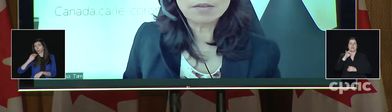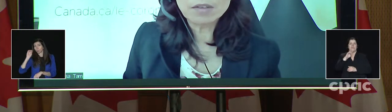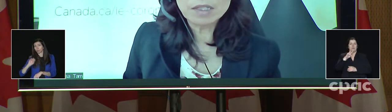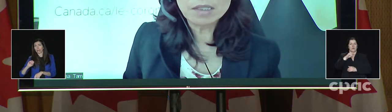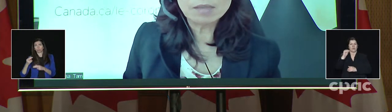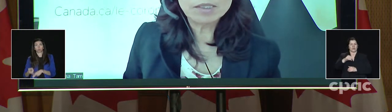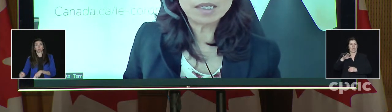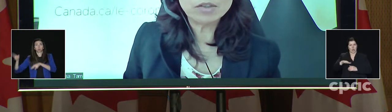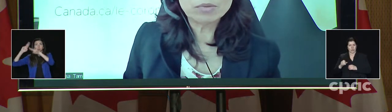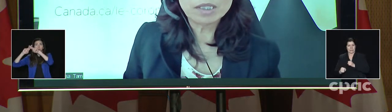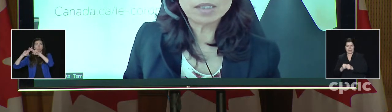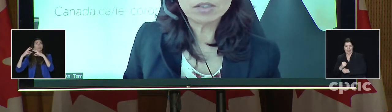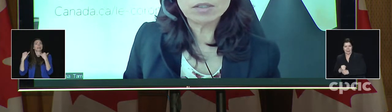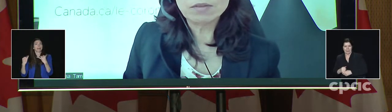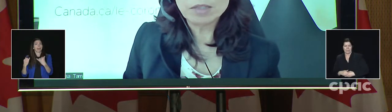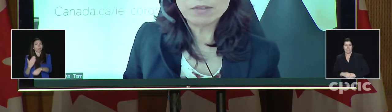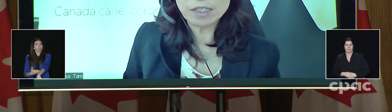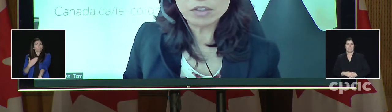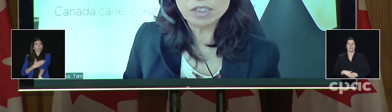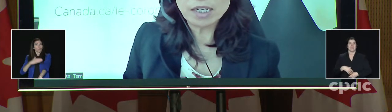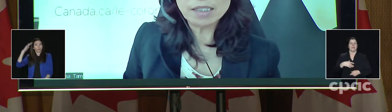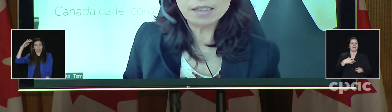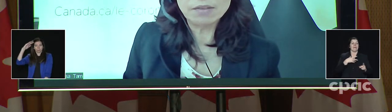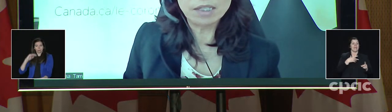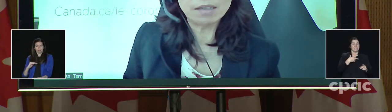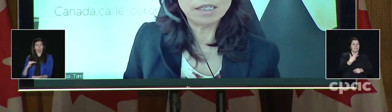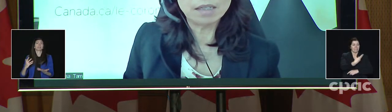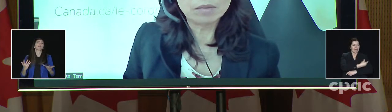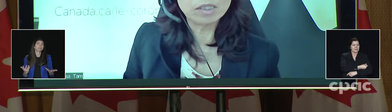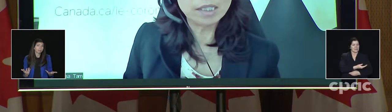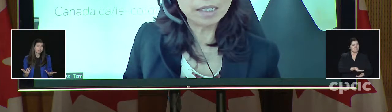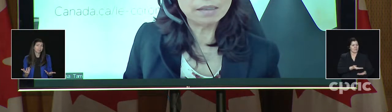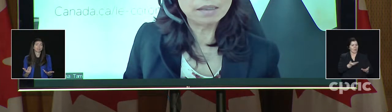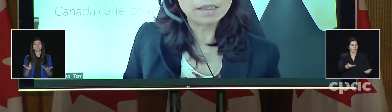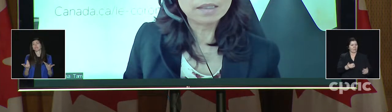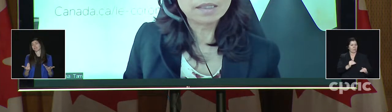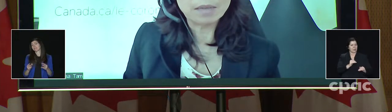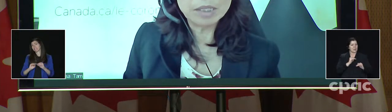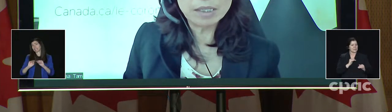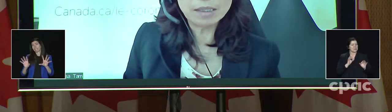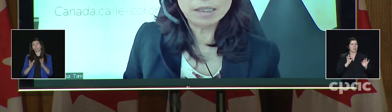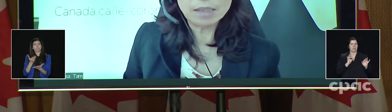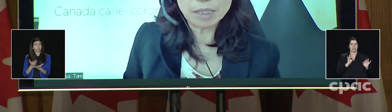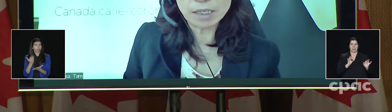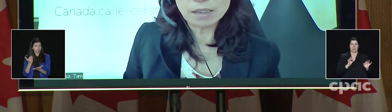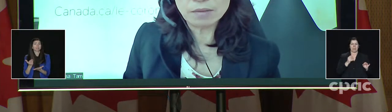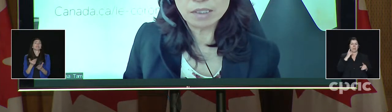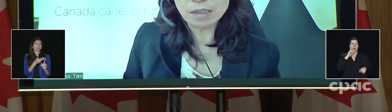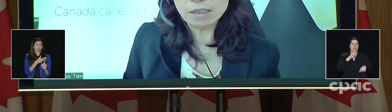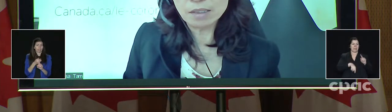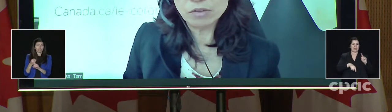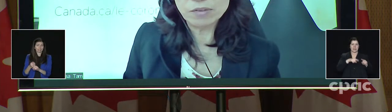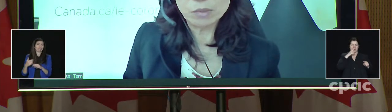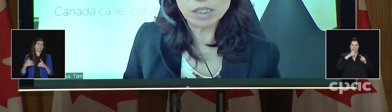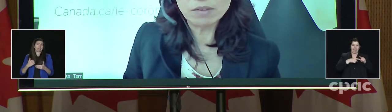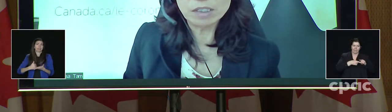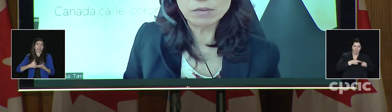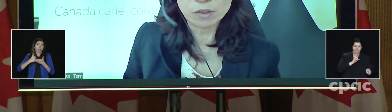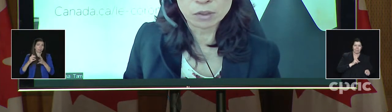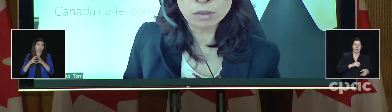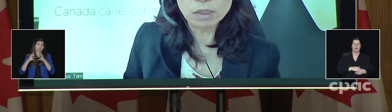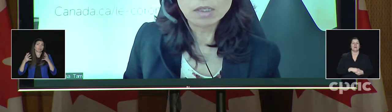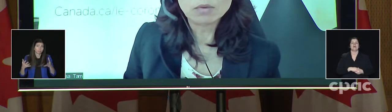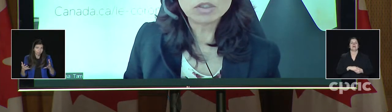Vaccines have given us substantial protection from infection and severe outcomes to date, dampening the impact of the Delta-driven wave